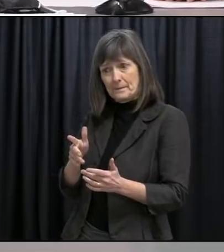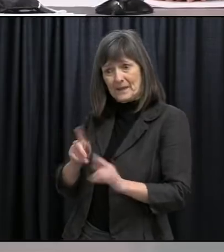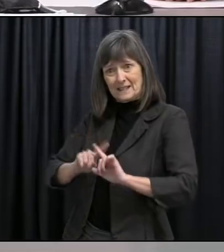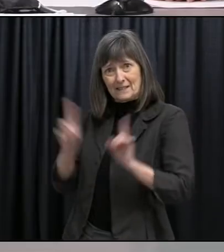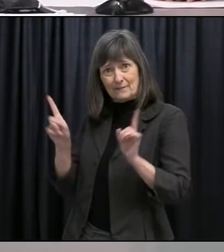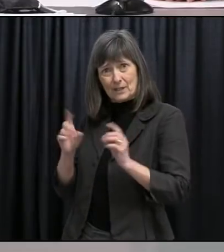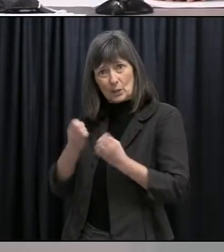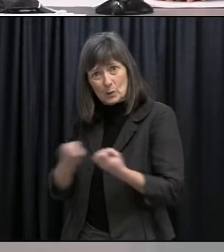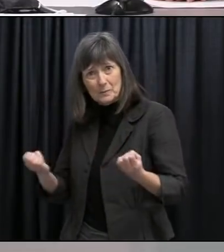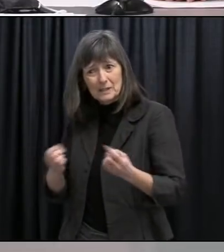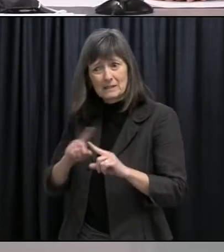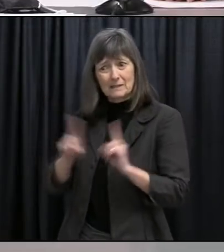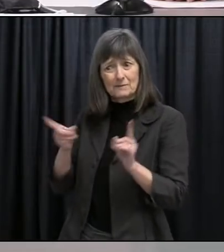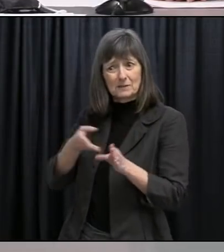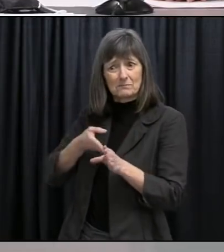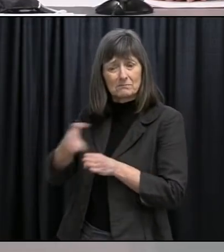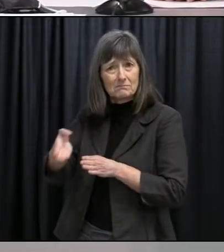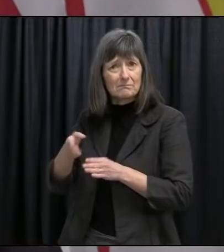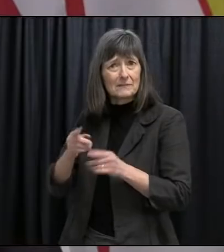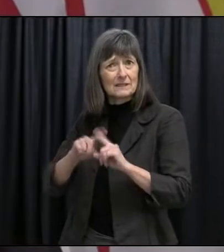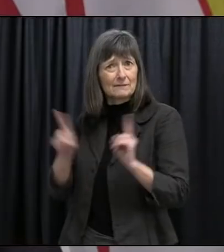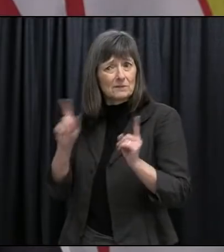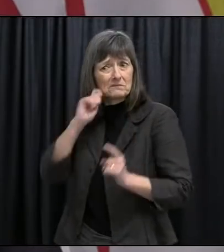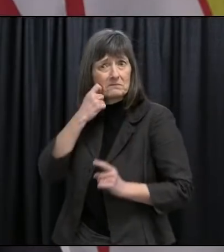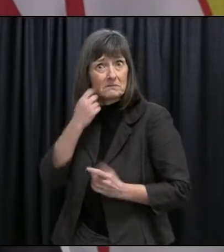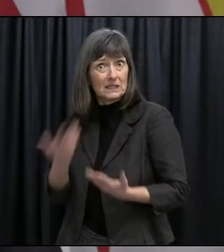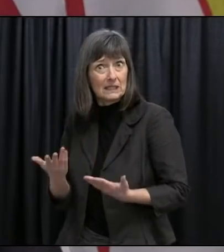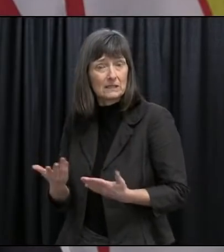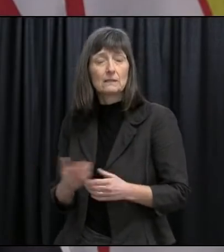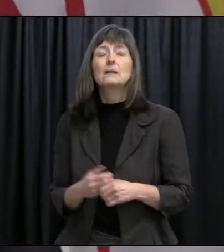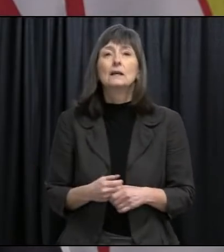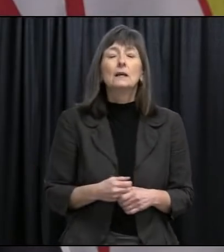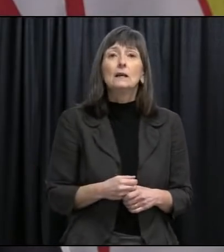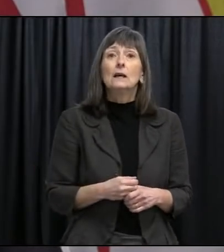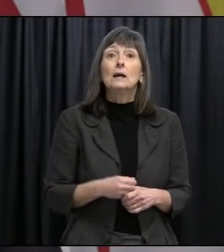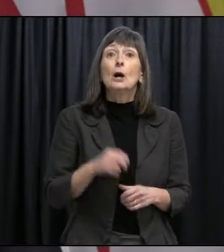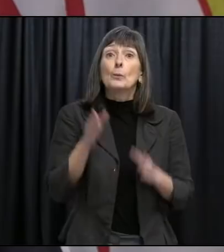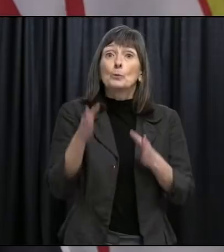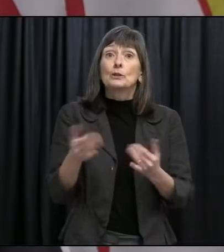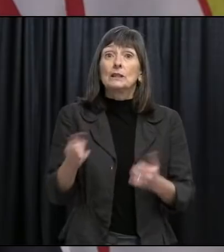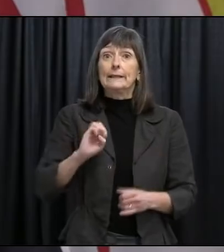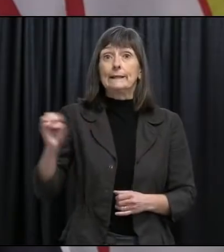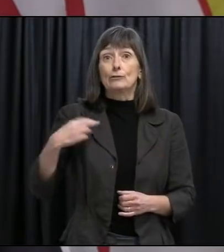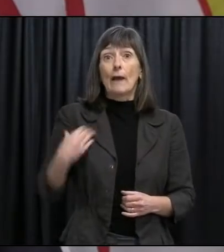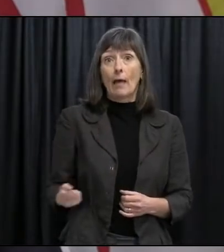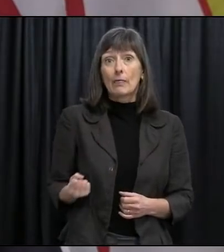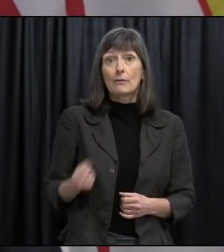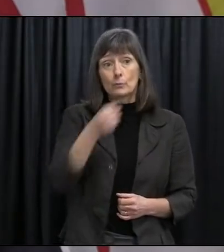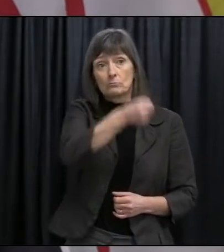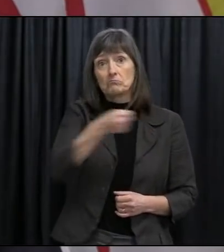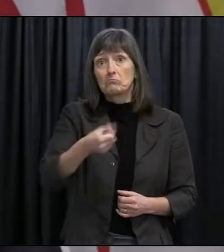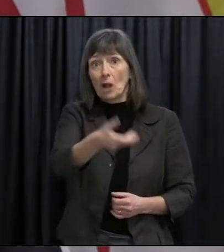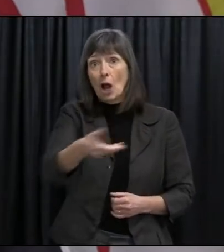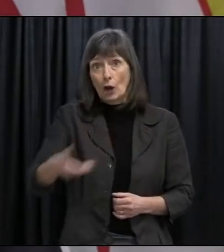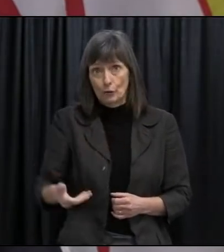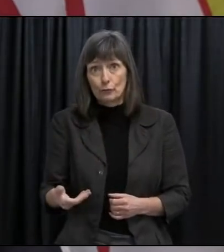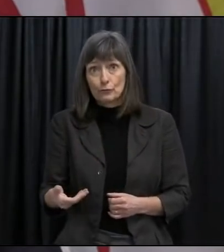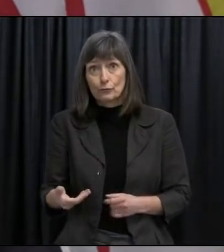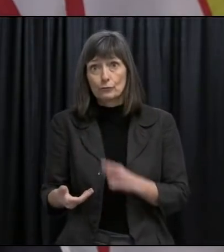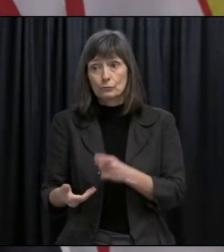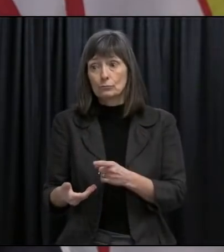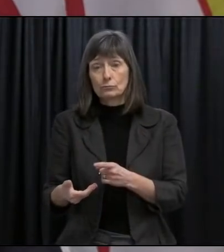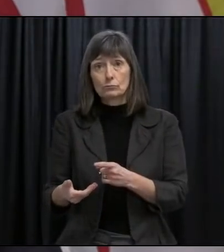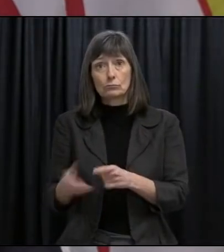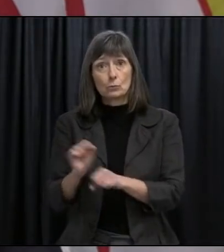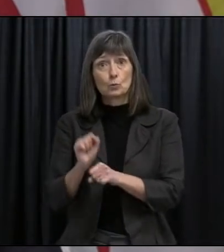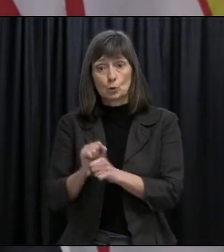public lab? Yes, so the person that's here is here in Eastern Health and employed by Eastern Health, and will be working